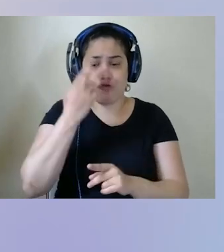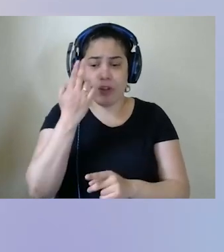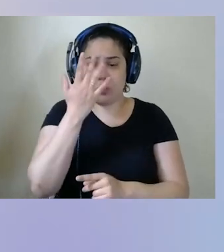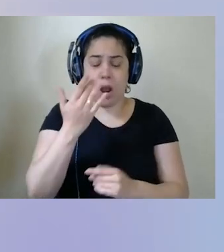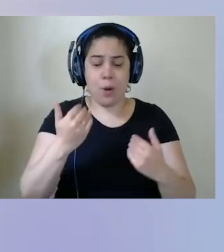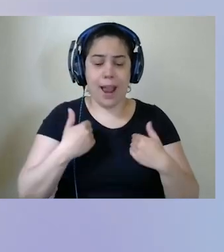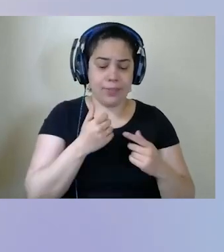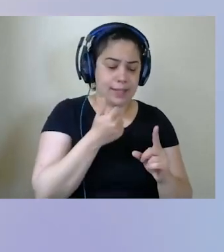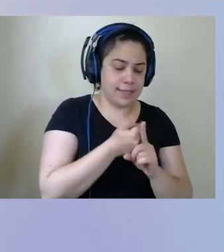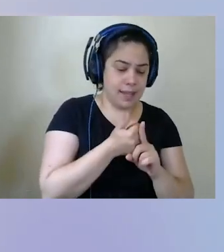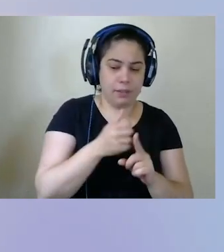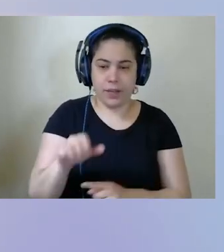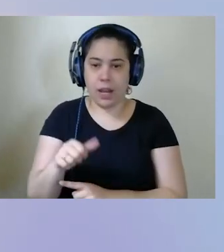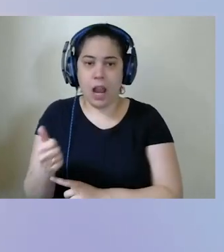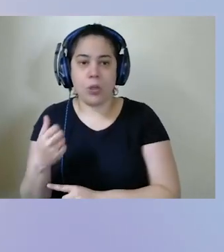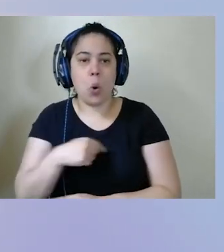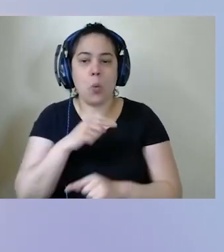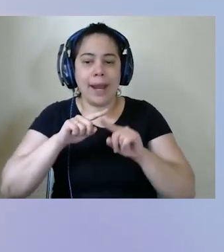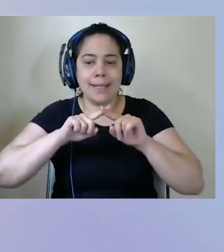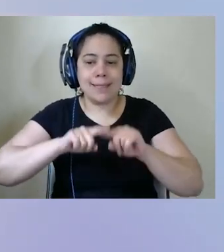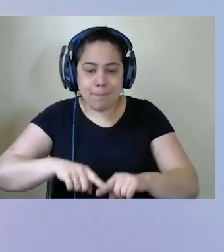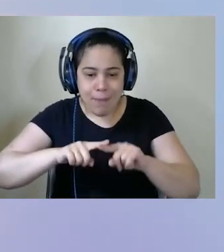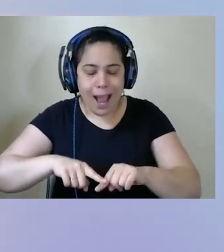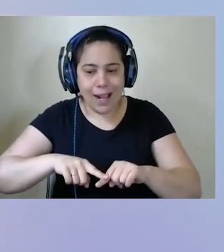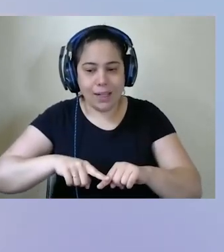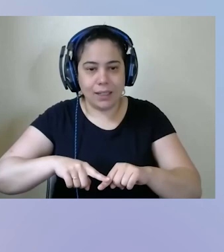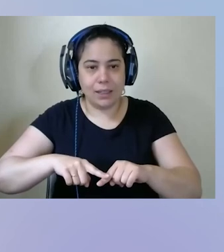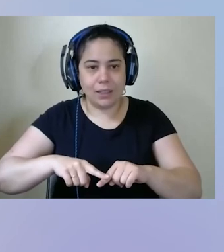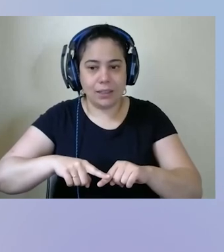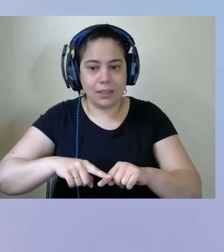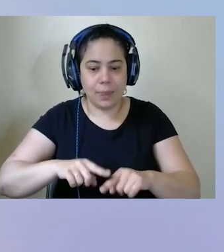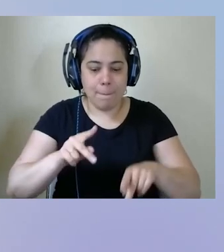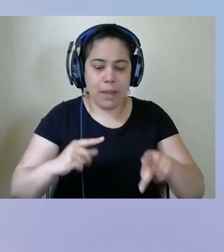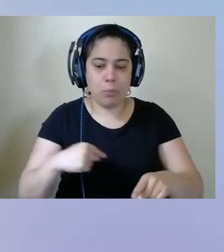depend on being with other people, our loved ones,